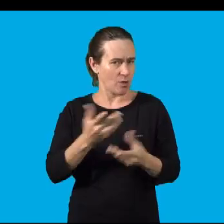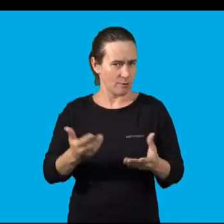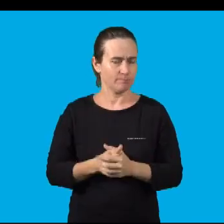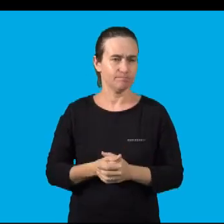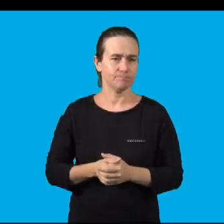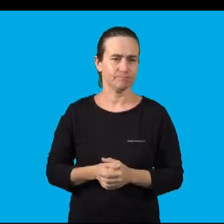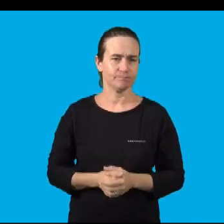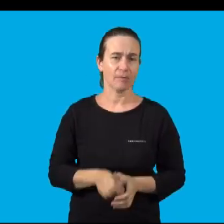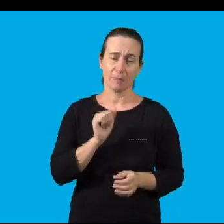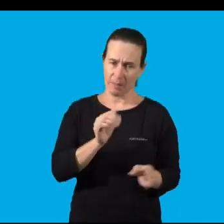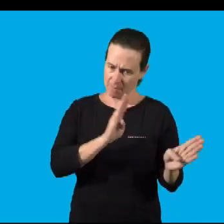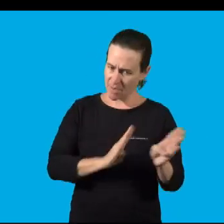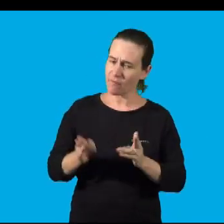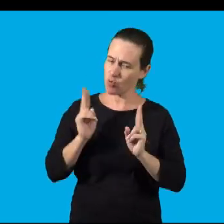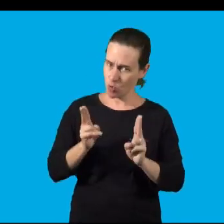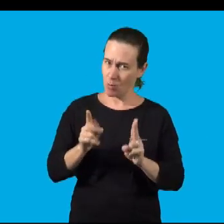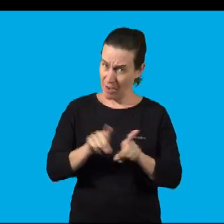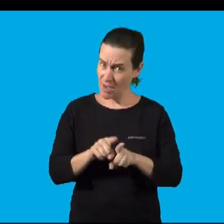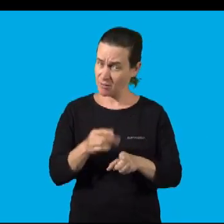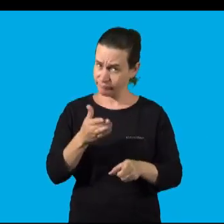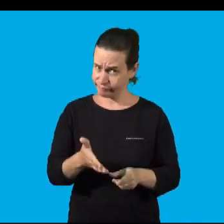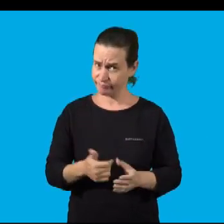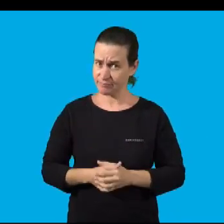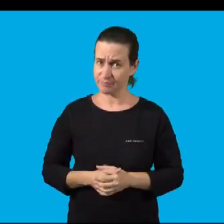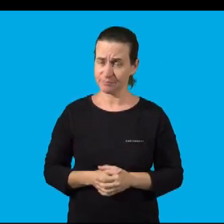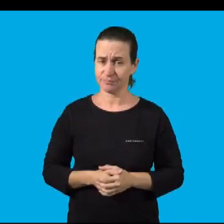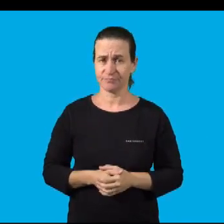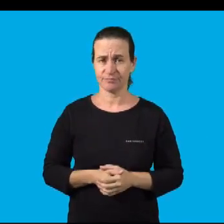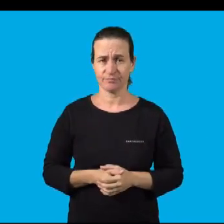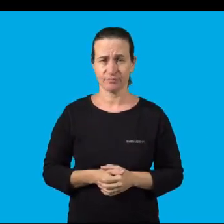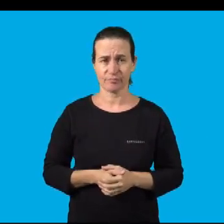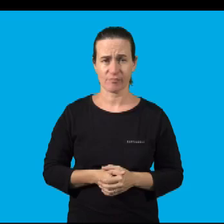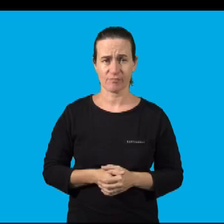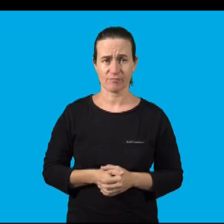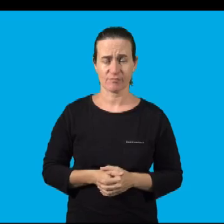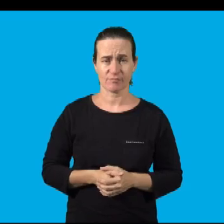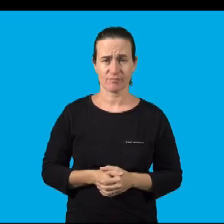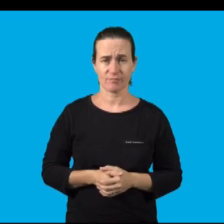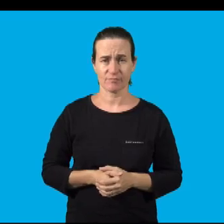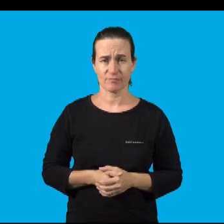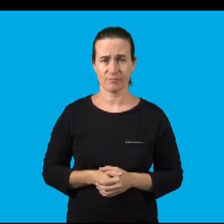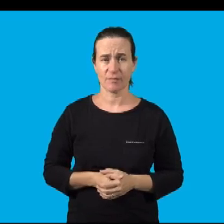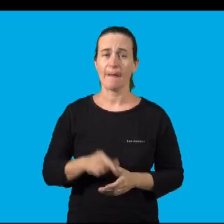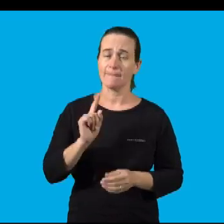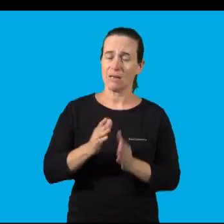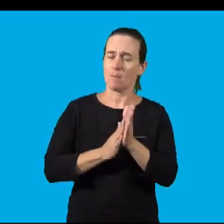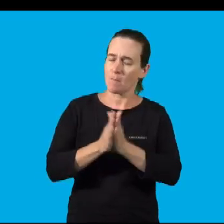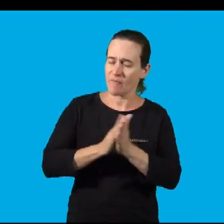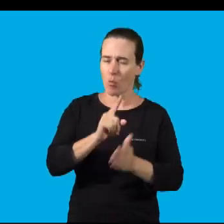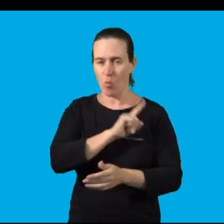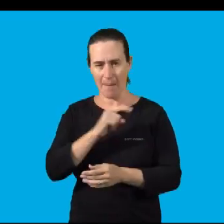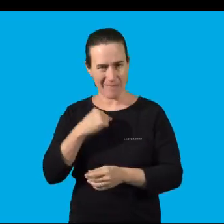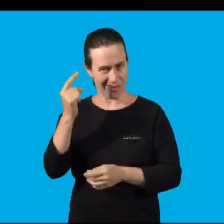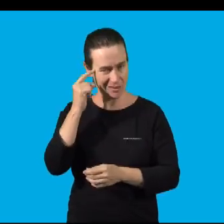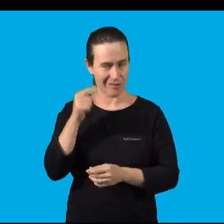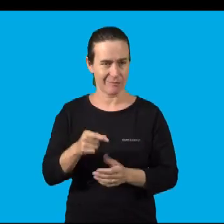play? So is his behavior similar to these lines when we look at other examples from the play?